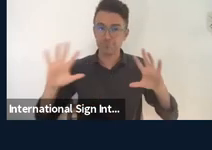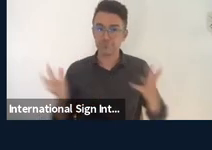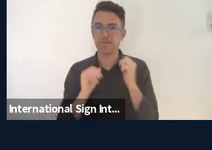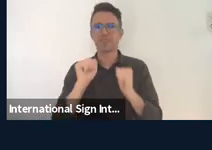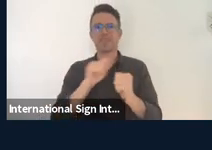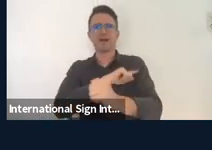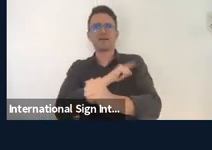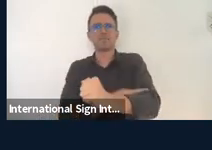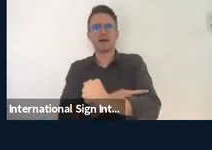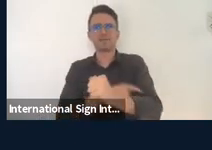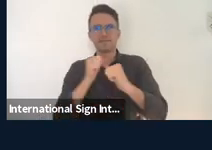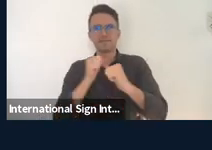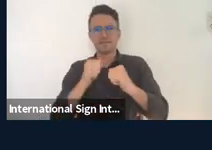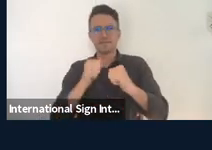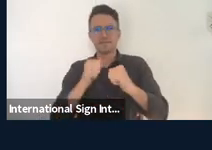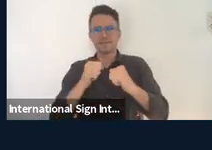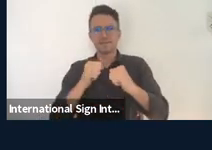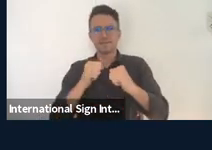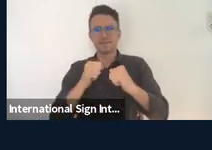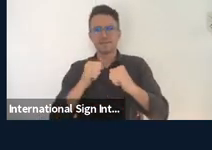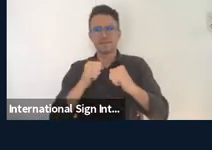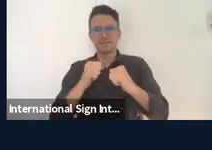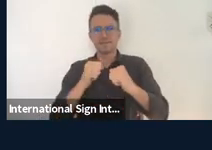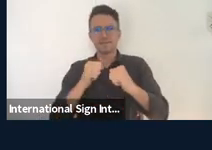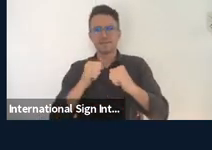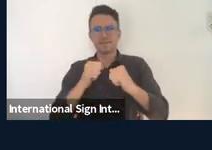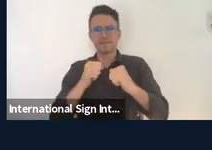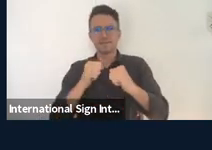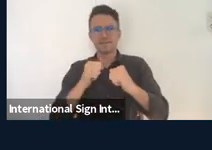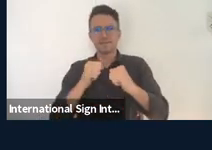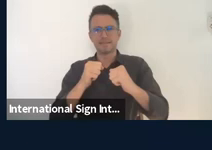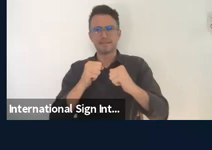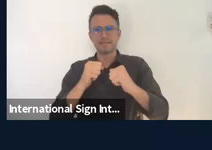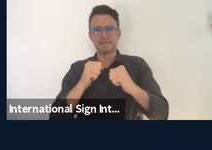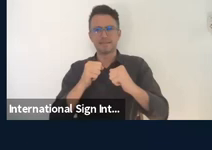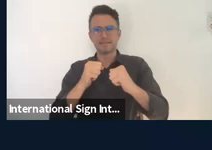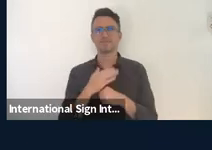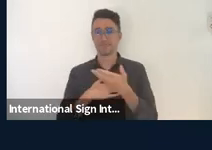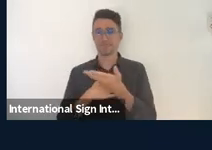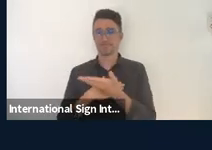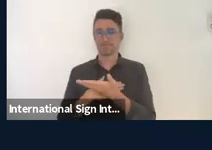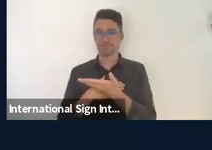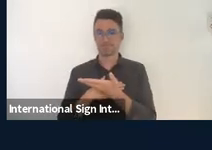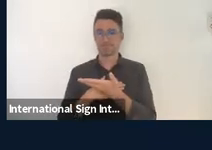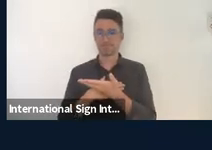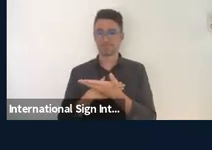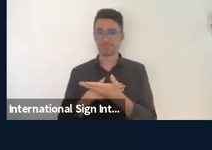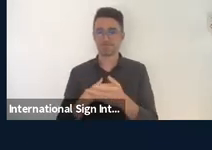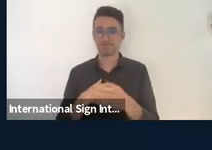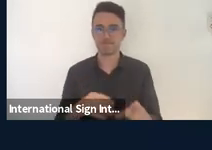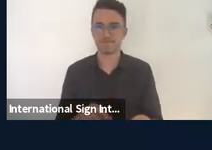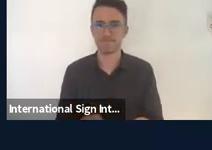was Intersectionally Among Gender, Culture, Disability, and Youth. Now we will move the proceedings to section